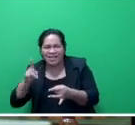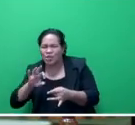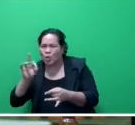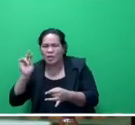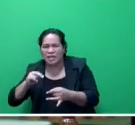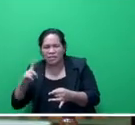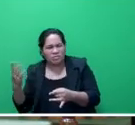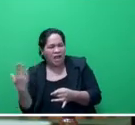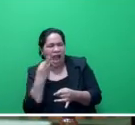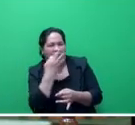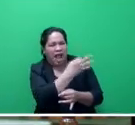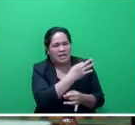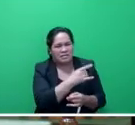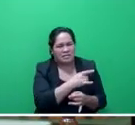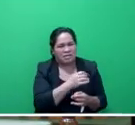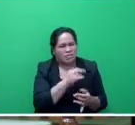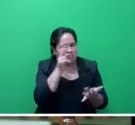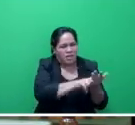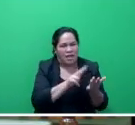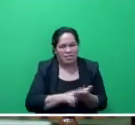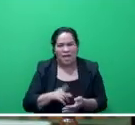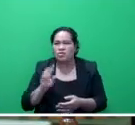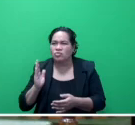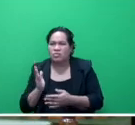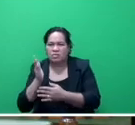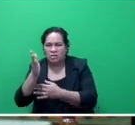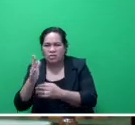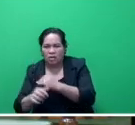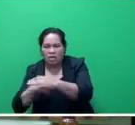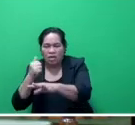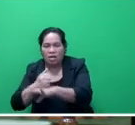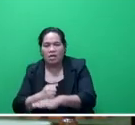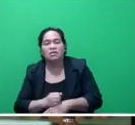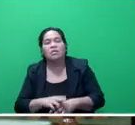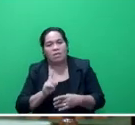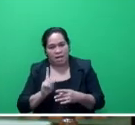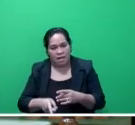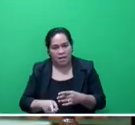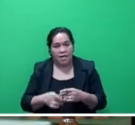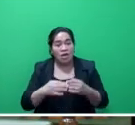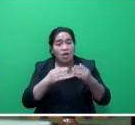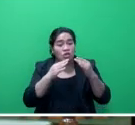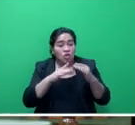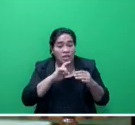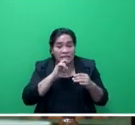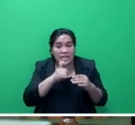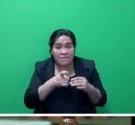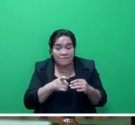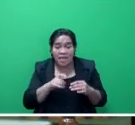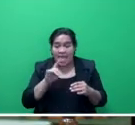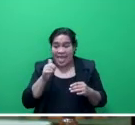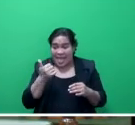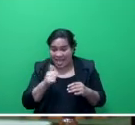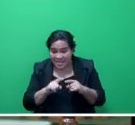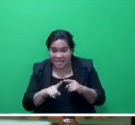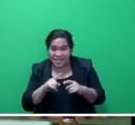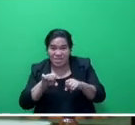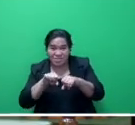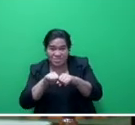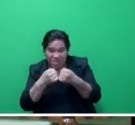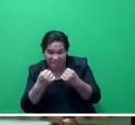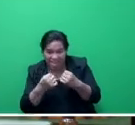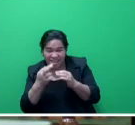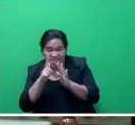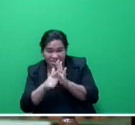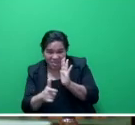payment. However, with these amendments that we are proposing, consent can only be refused where there is a breach of any lease condition or the application is not in